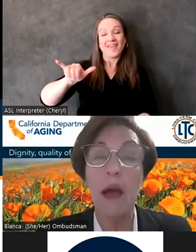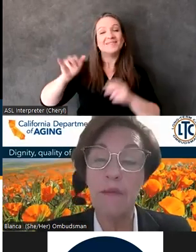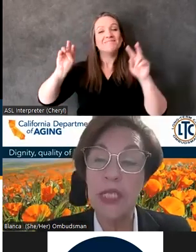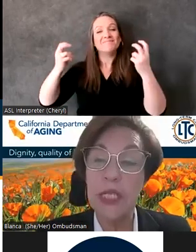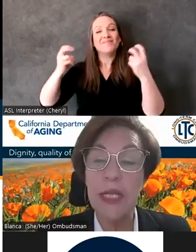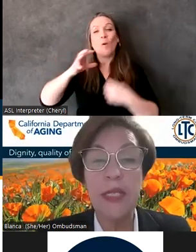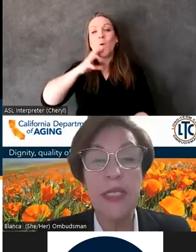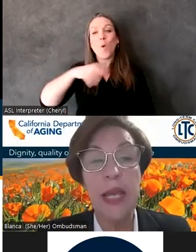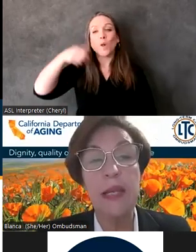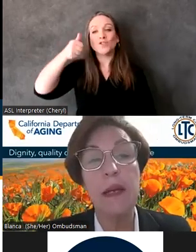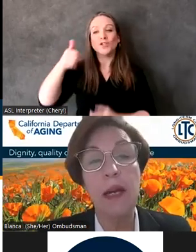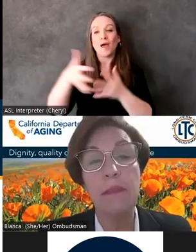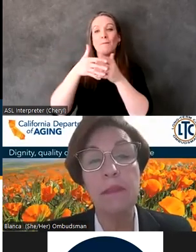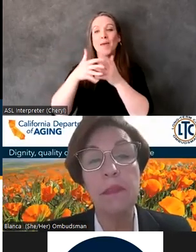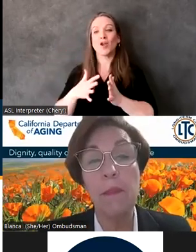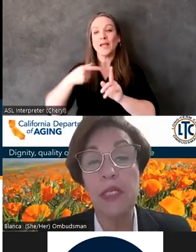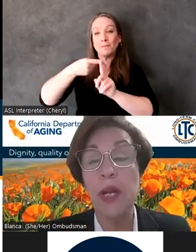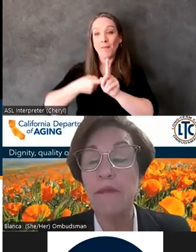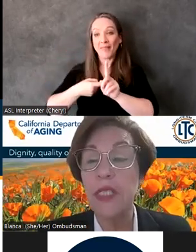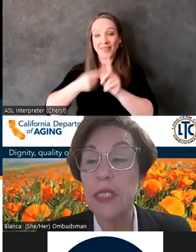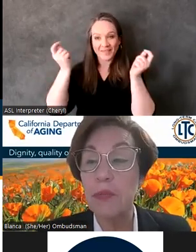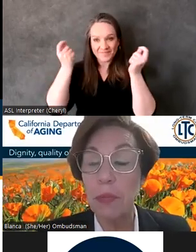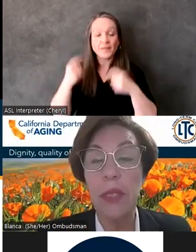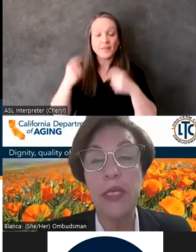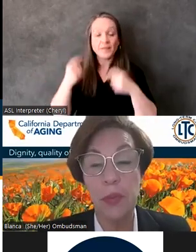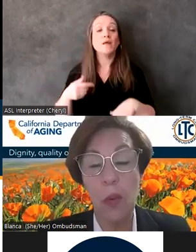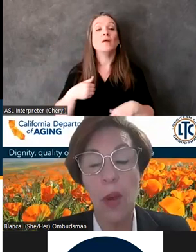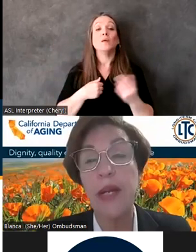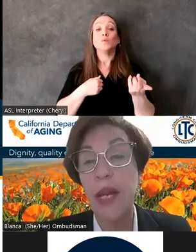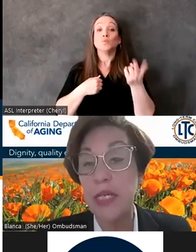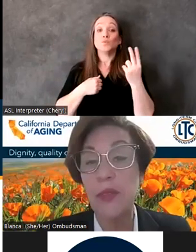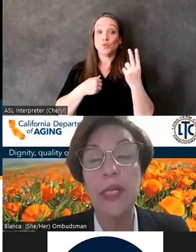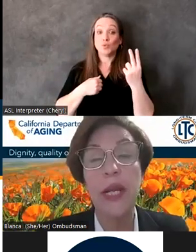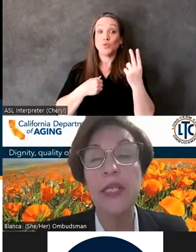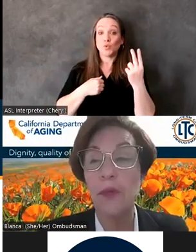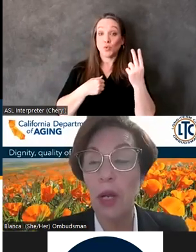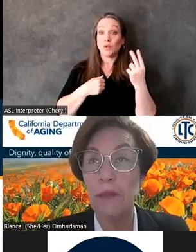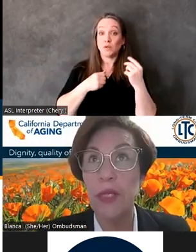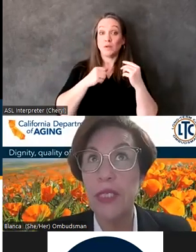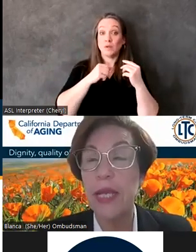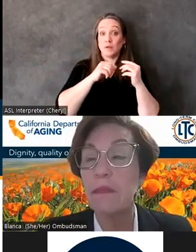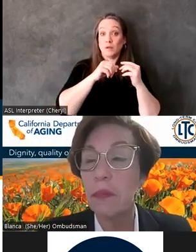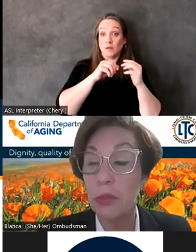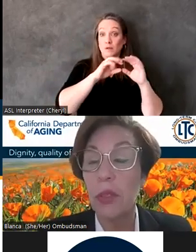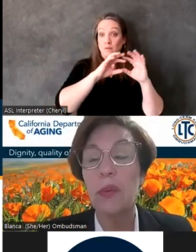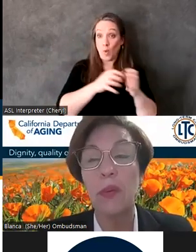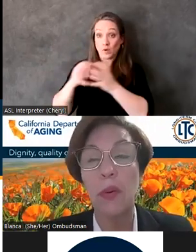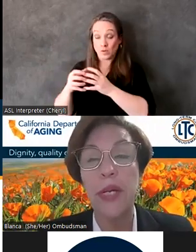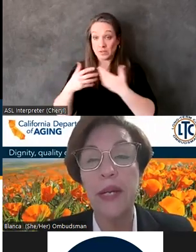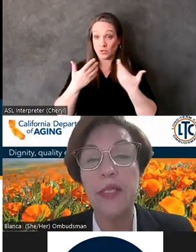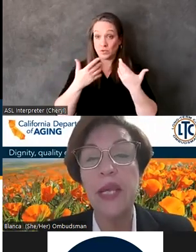2 conferences that the state ombudsman office is required and does organize for all of the state or the